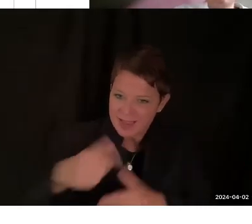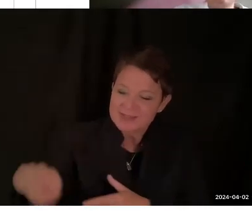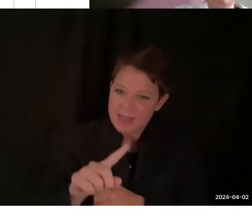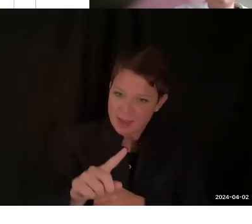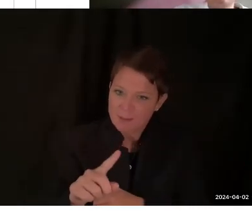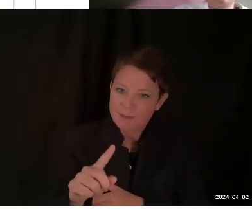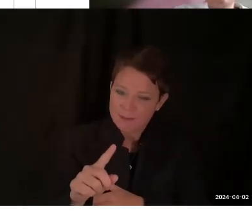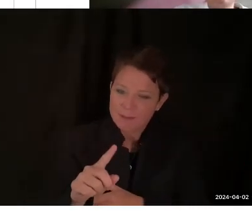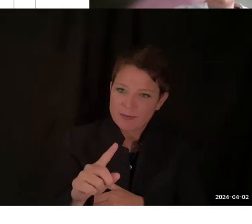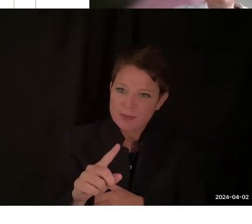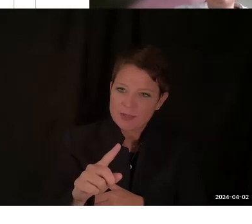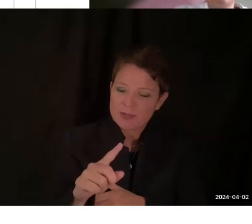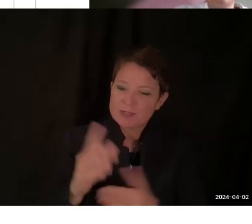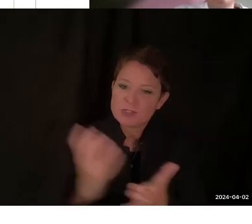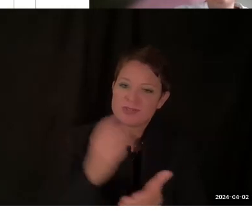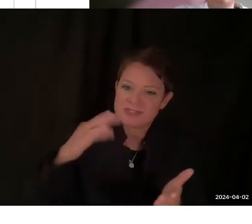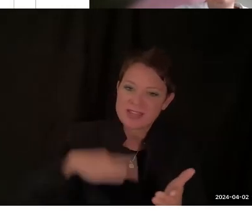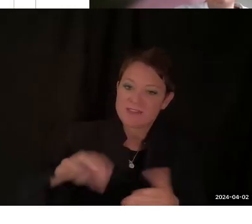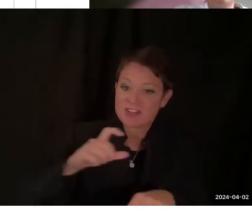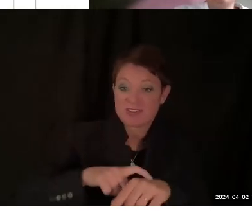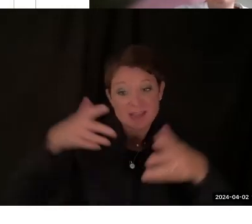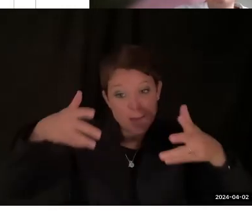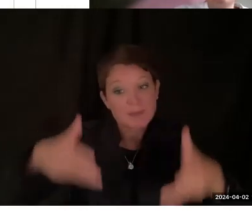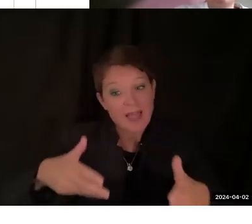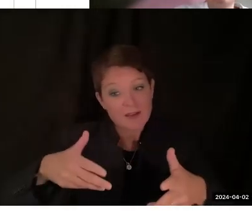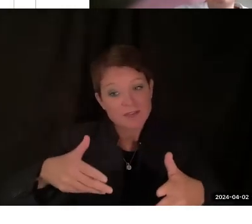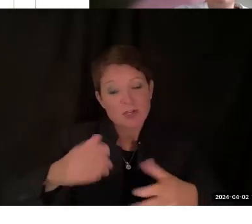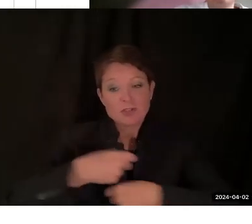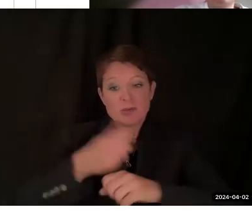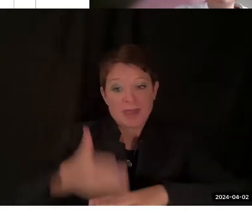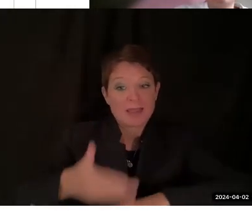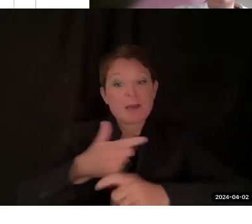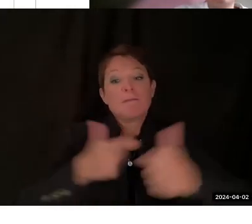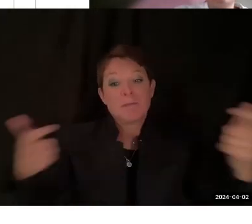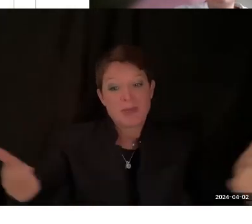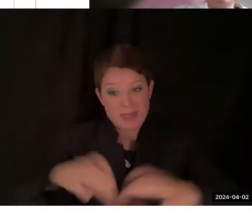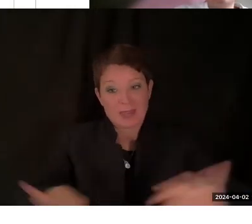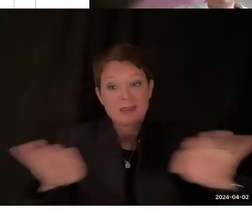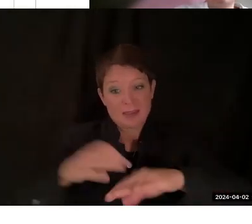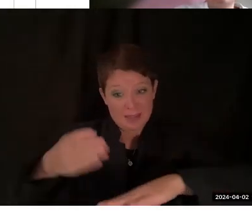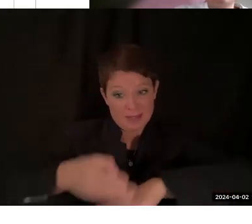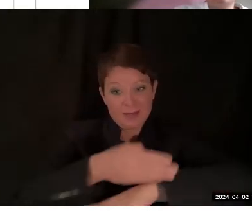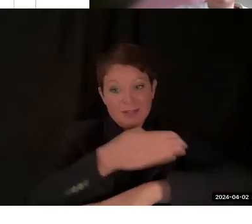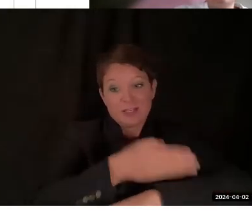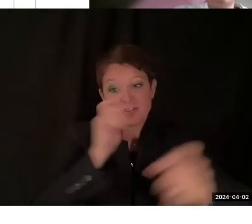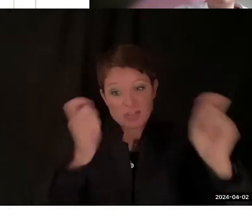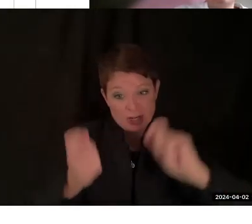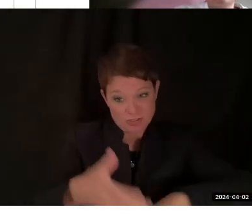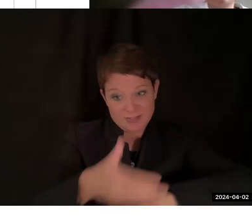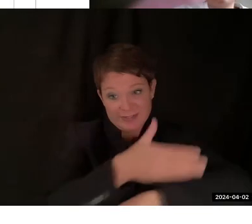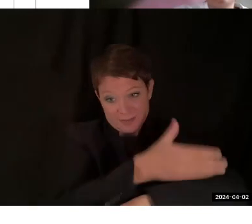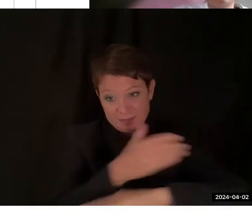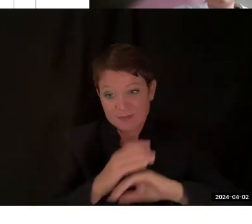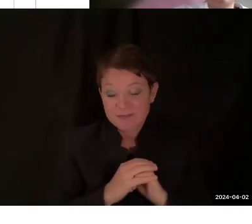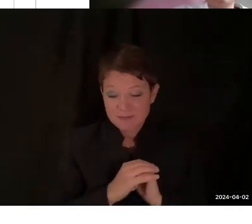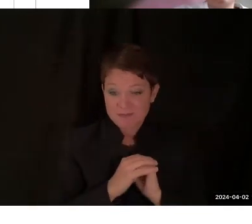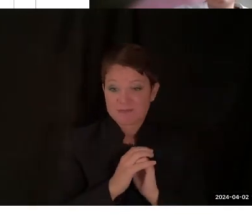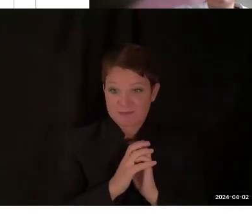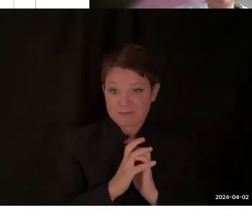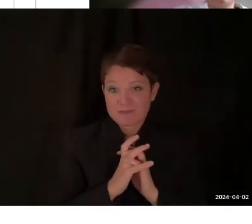to take advantage of the time that's left to make some significant improvements, right?